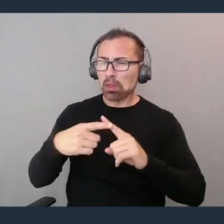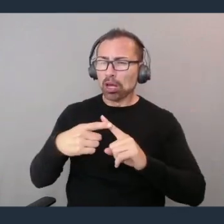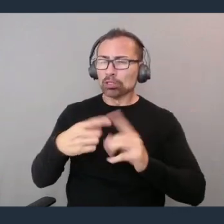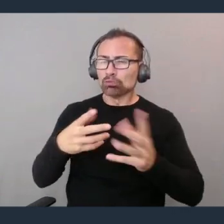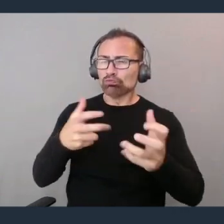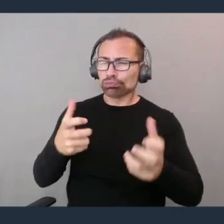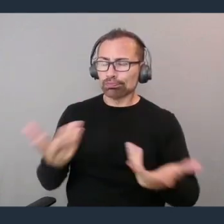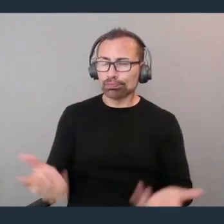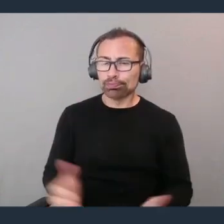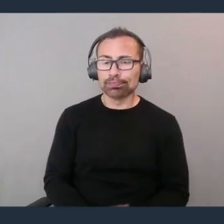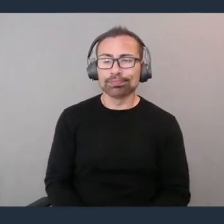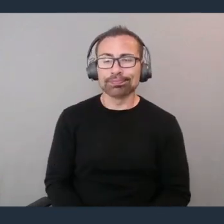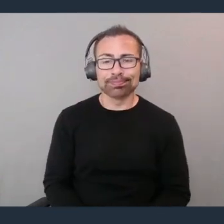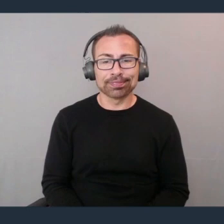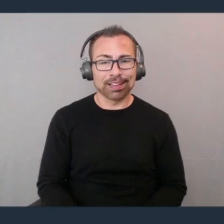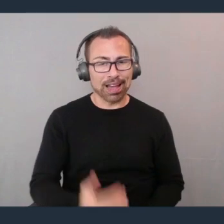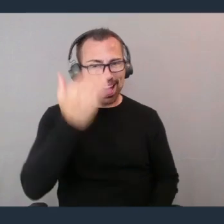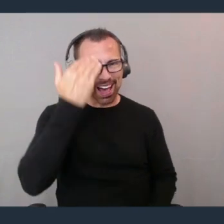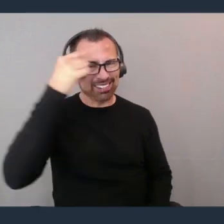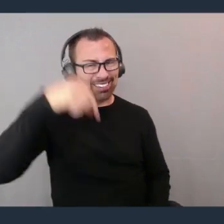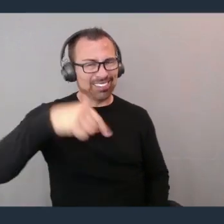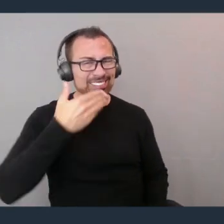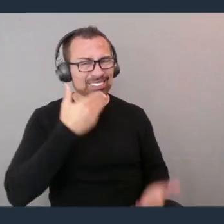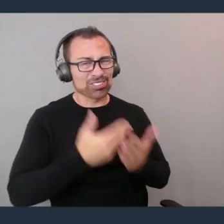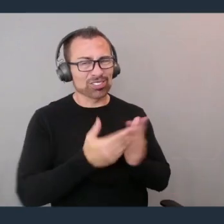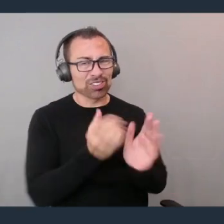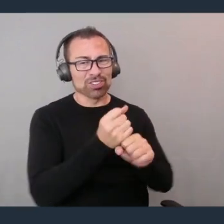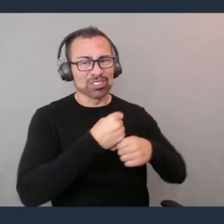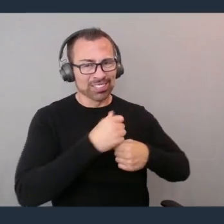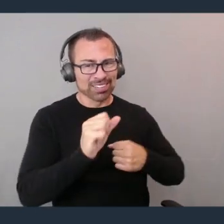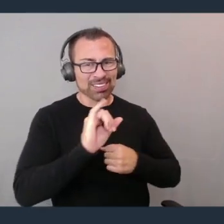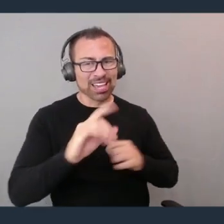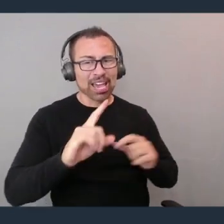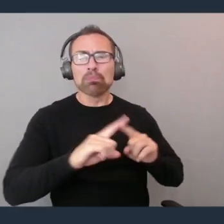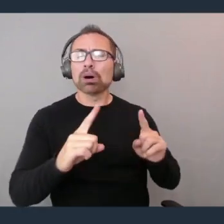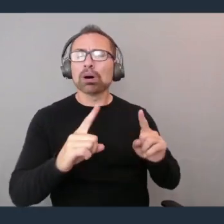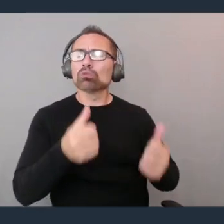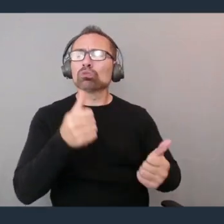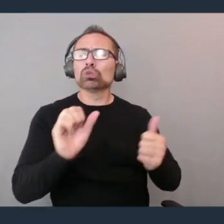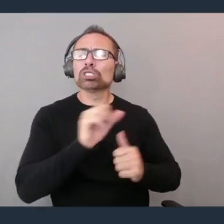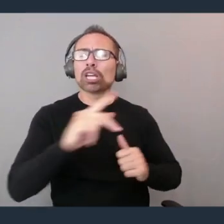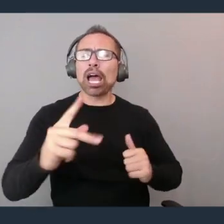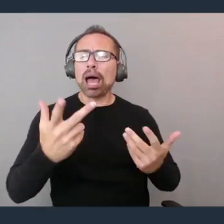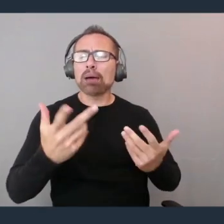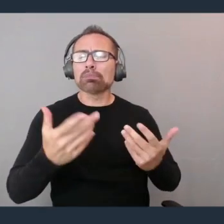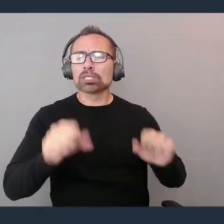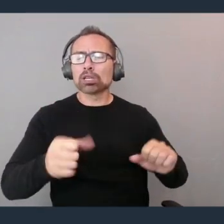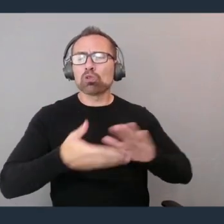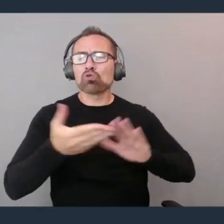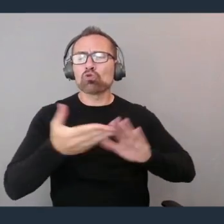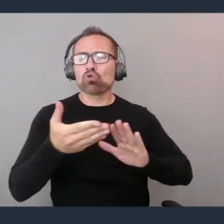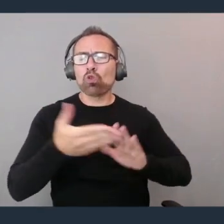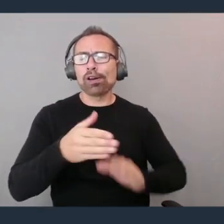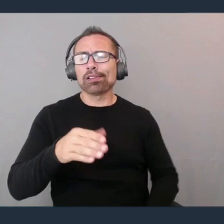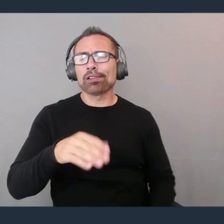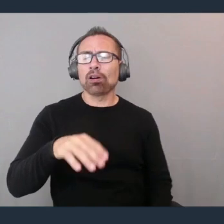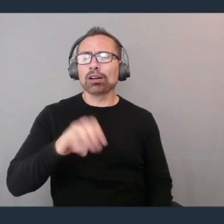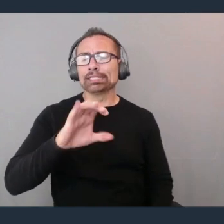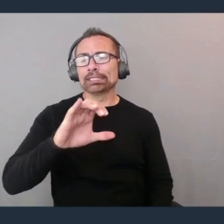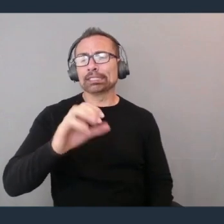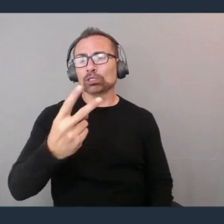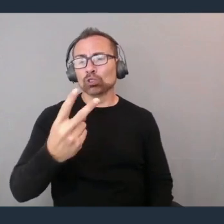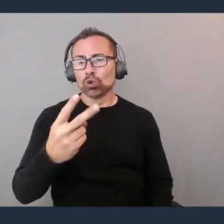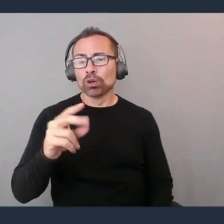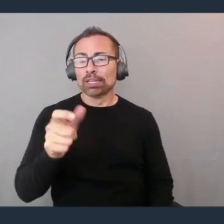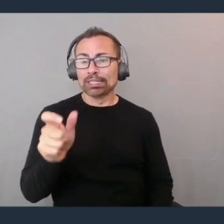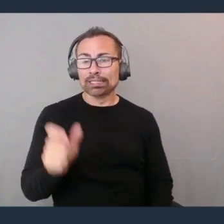are good for generative AI, but what type of applications are suitable to run on Inf2 instances? Yeah, so similar to our Inf1